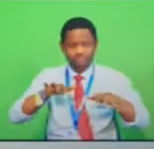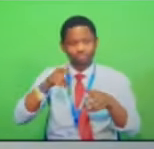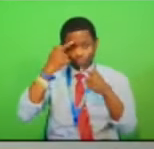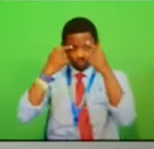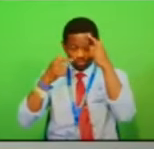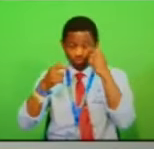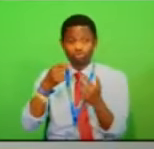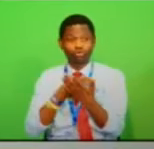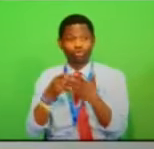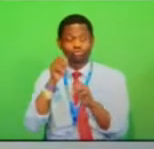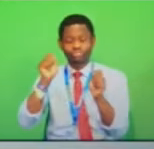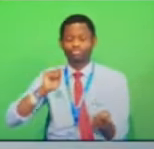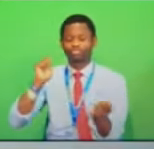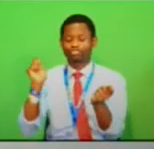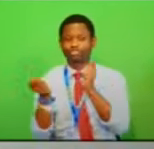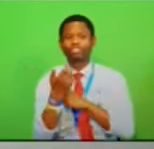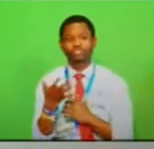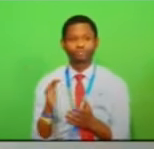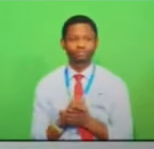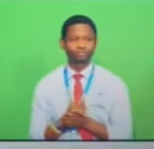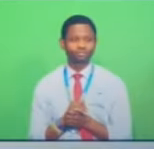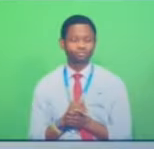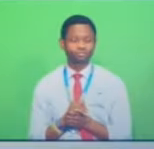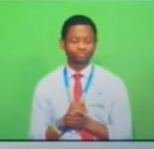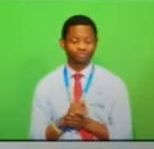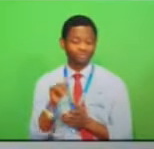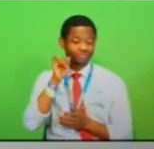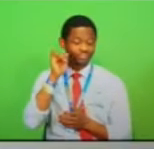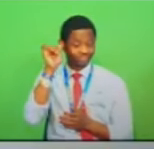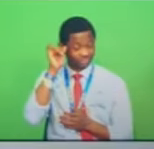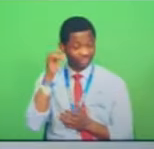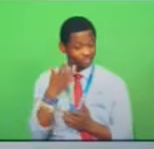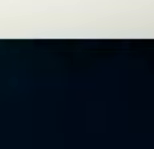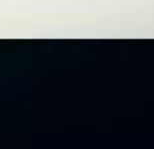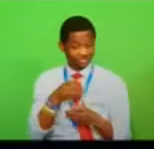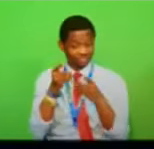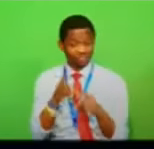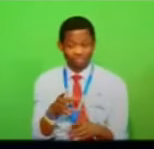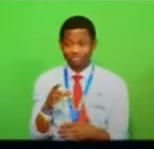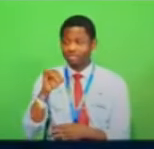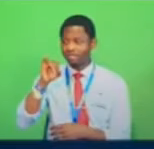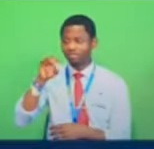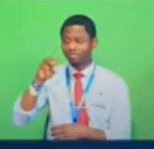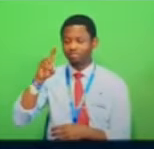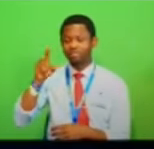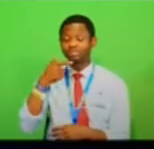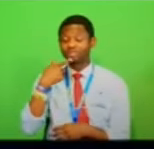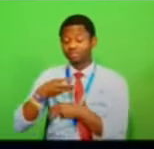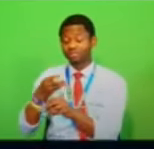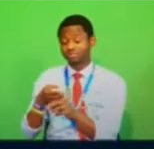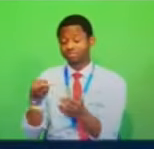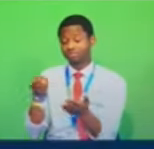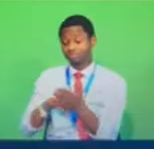changer. Hallelujah. And yesterday, my director, the IMD, made a powerful statement that